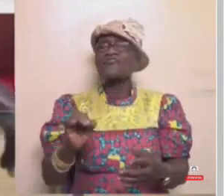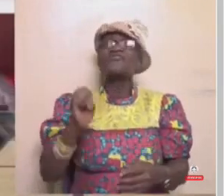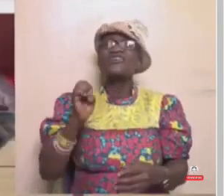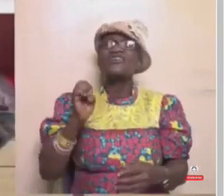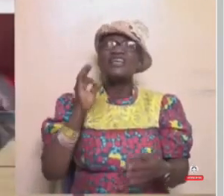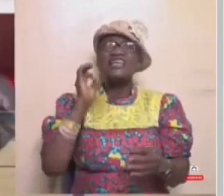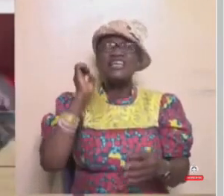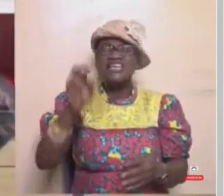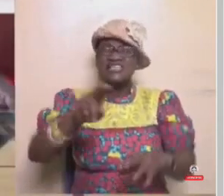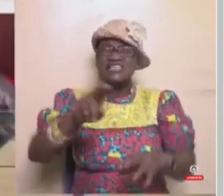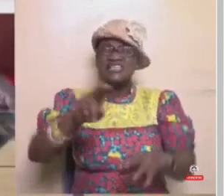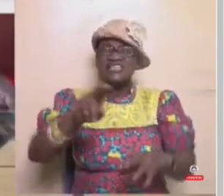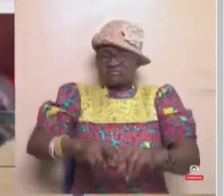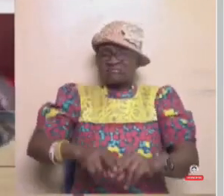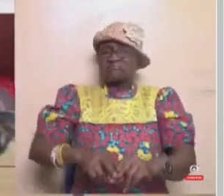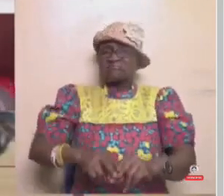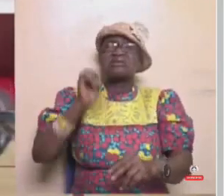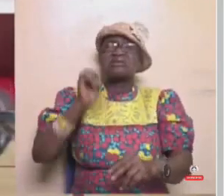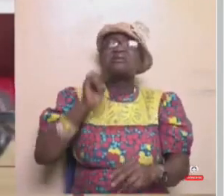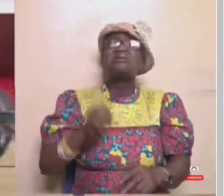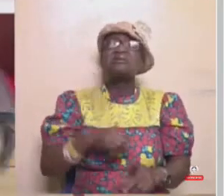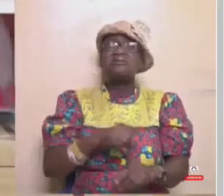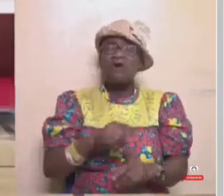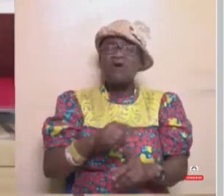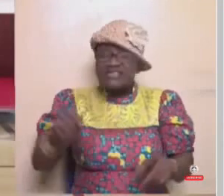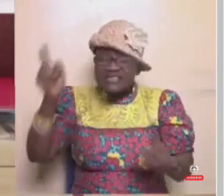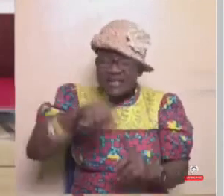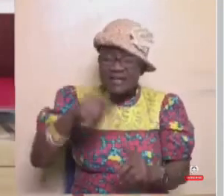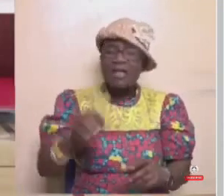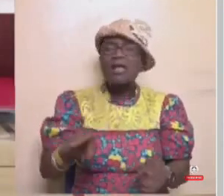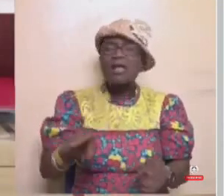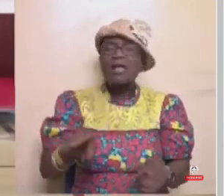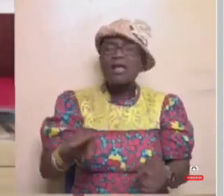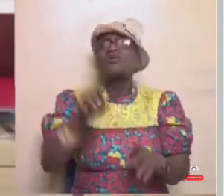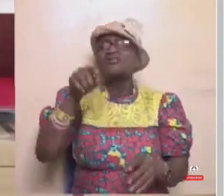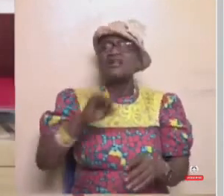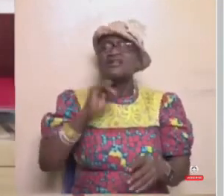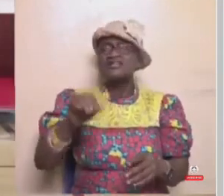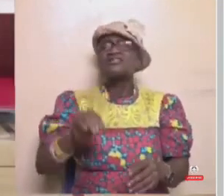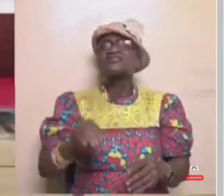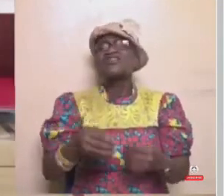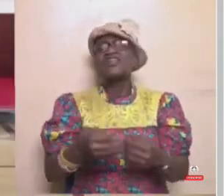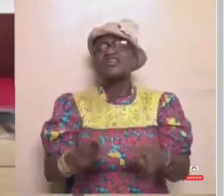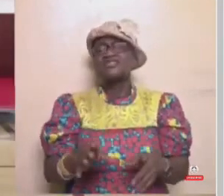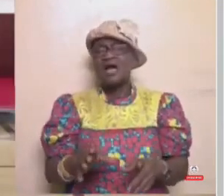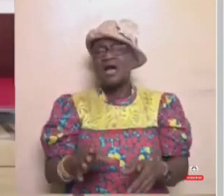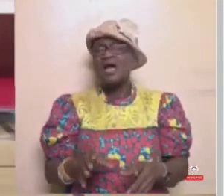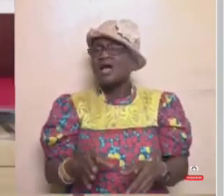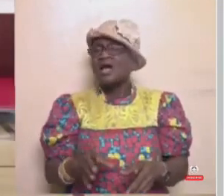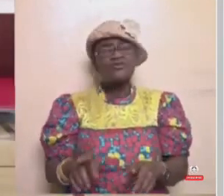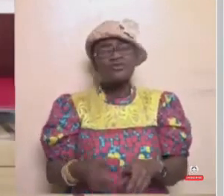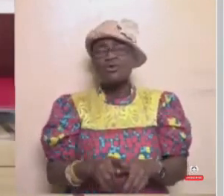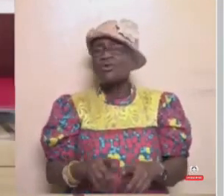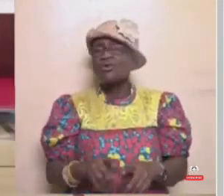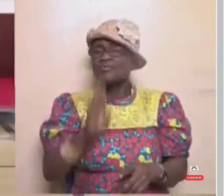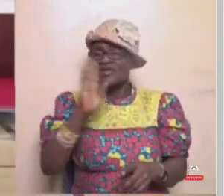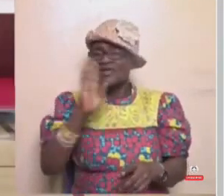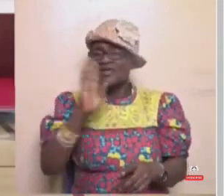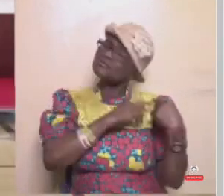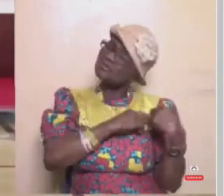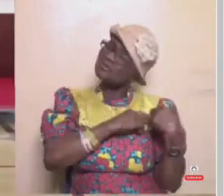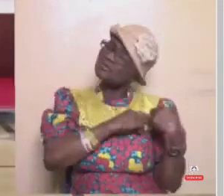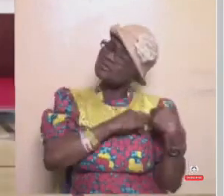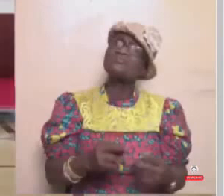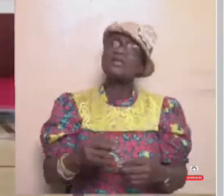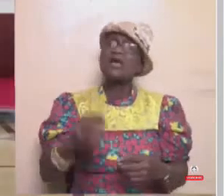you take God for granted? The responsibility of prayer, the responsibility of fasting,